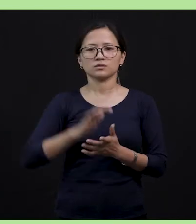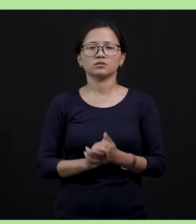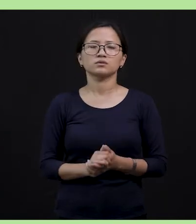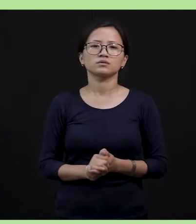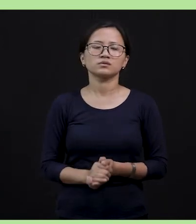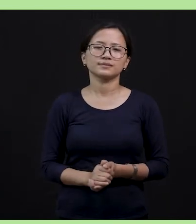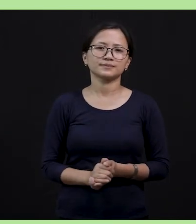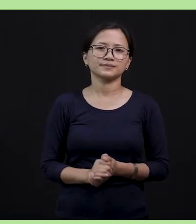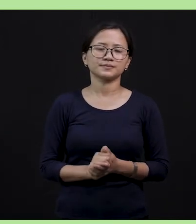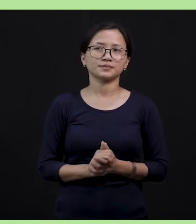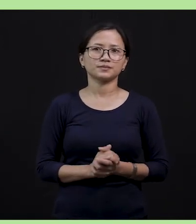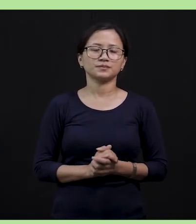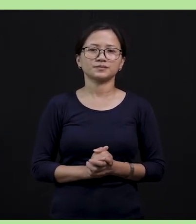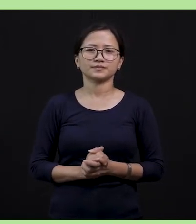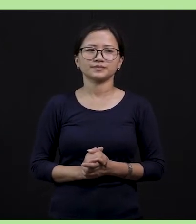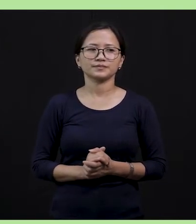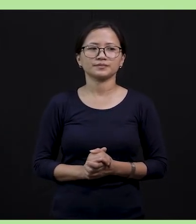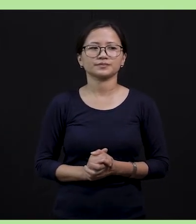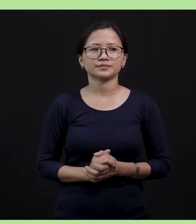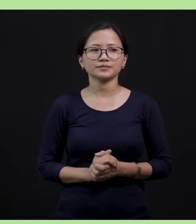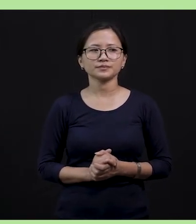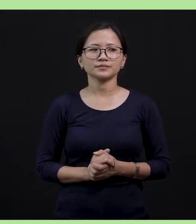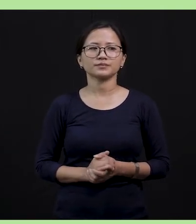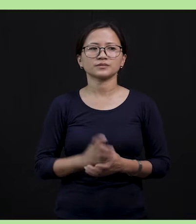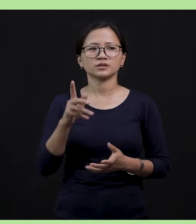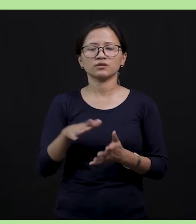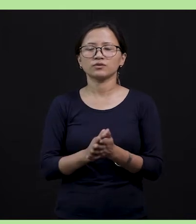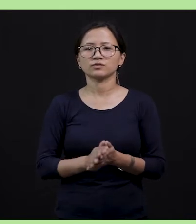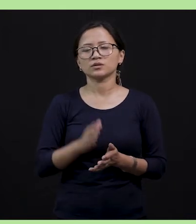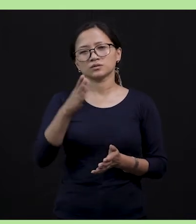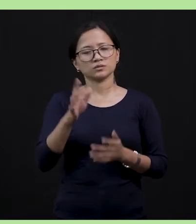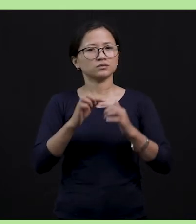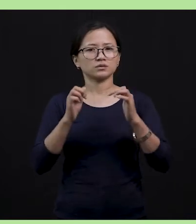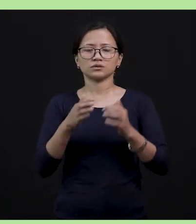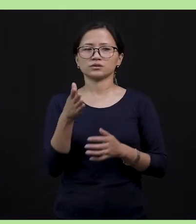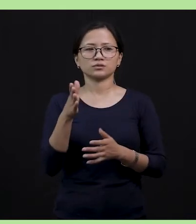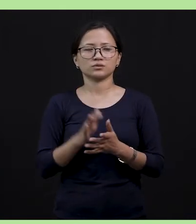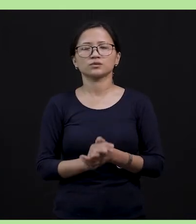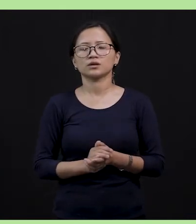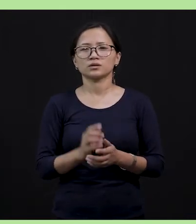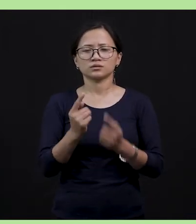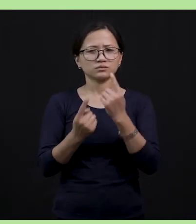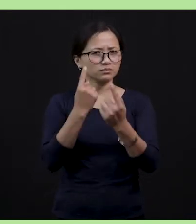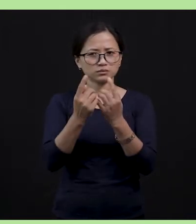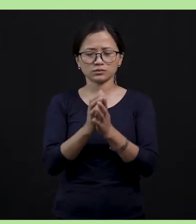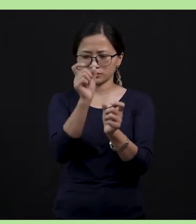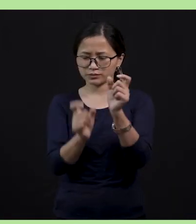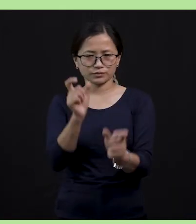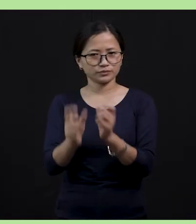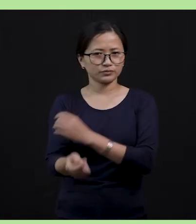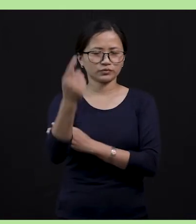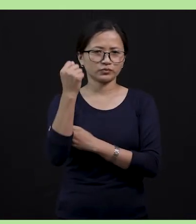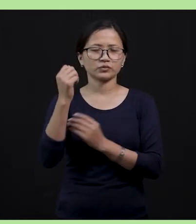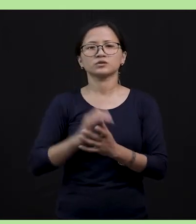which conducts the elections for all of us. It is often said no election and no democracy. Obviously, if you're not able to